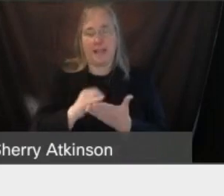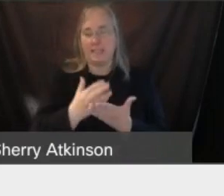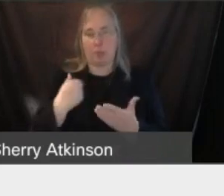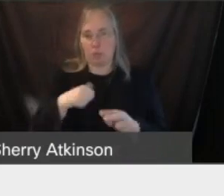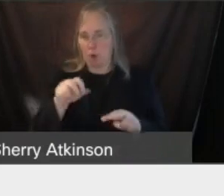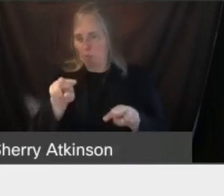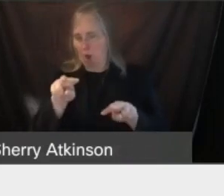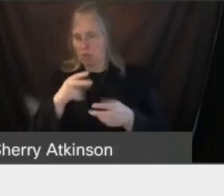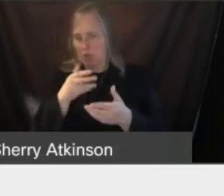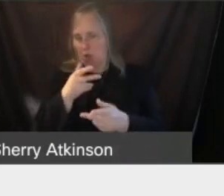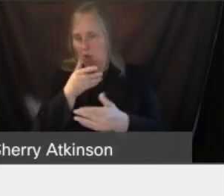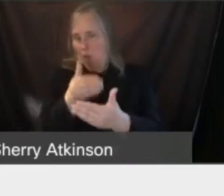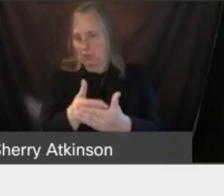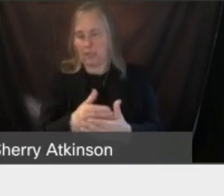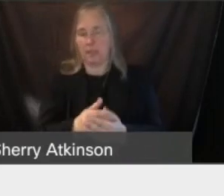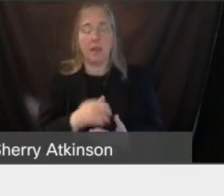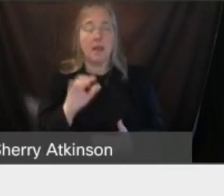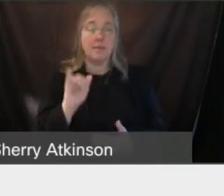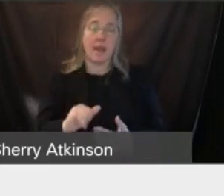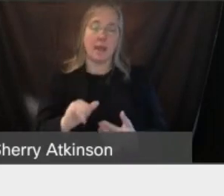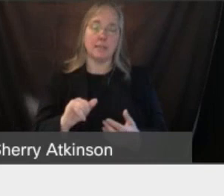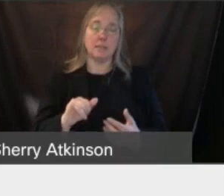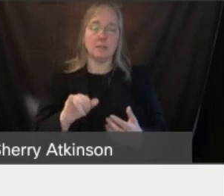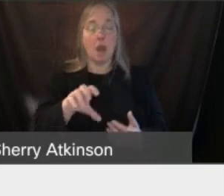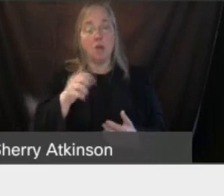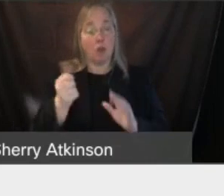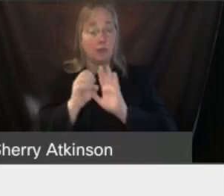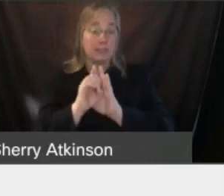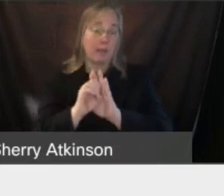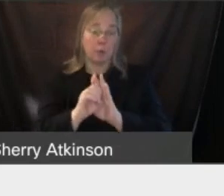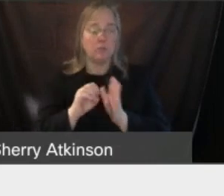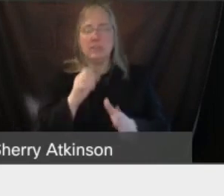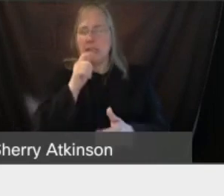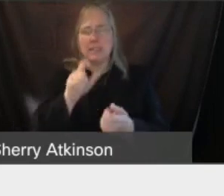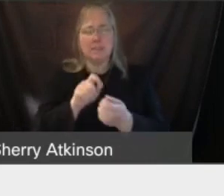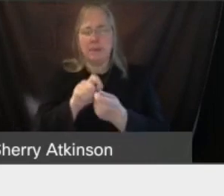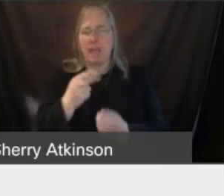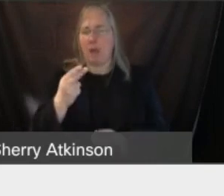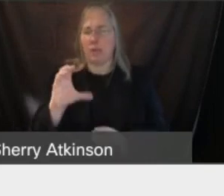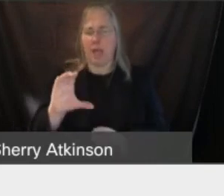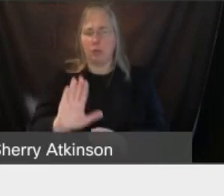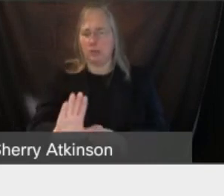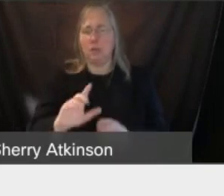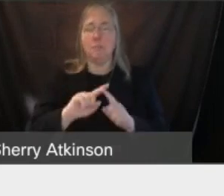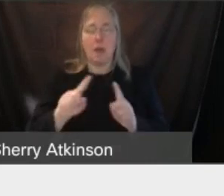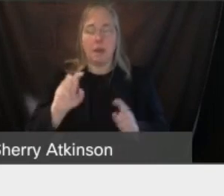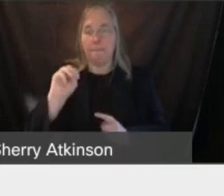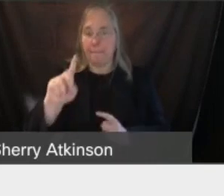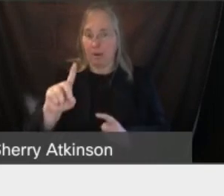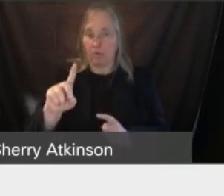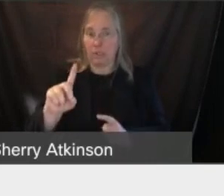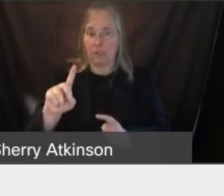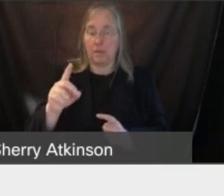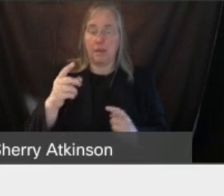closely. It is sort of another example, not specifically Howard County, but Maryland